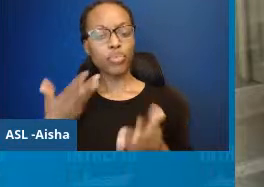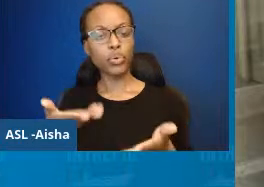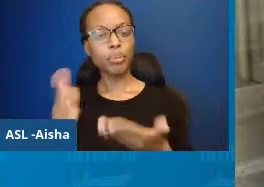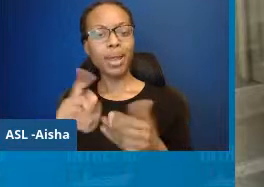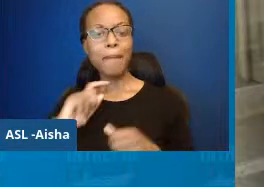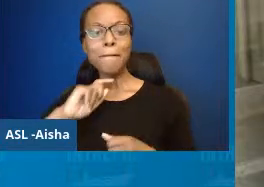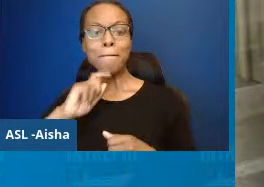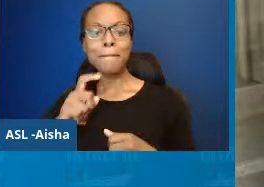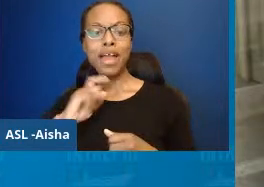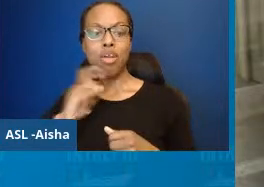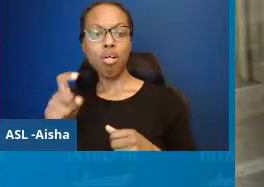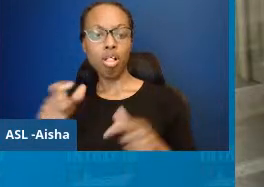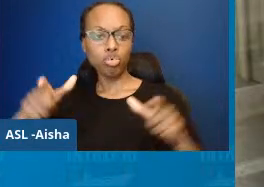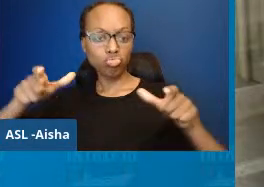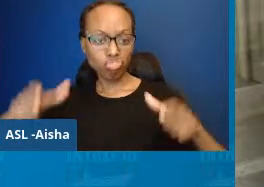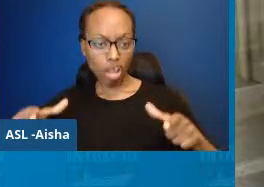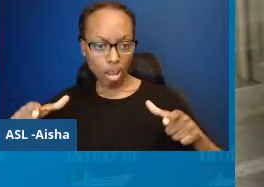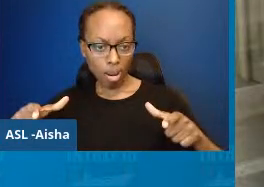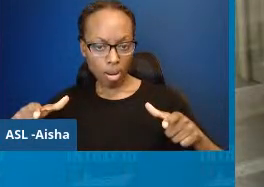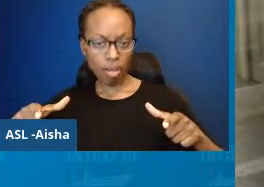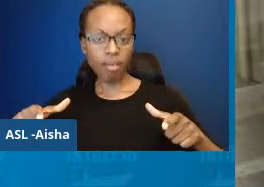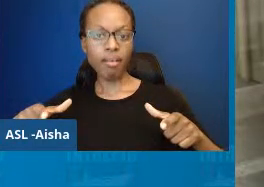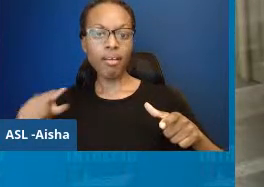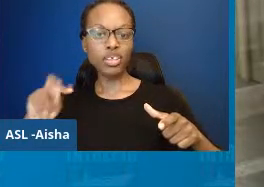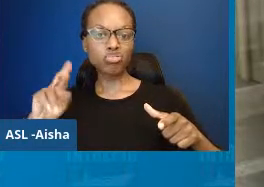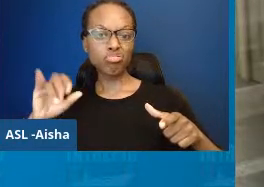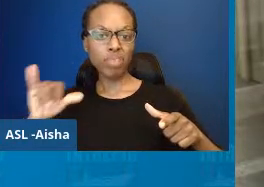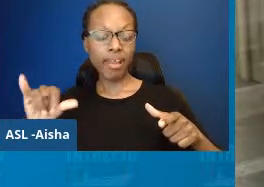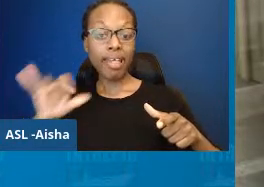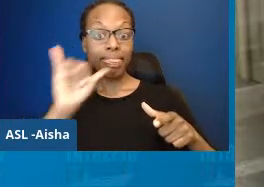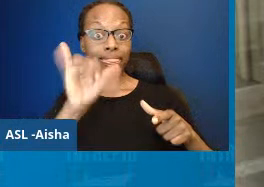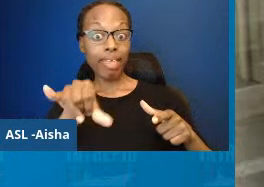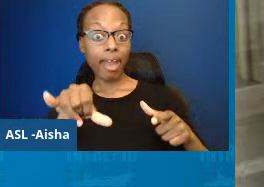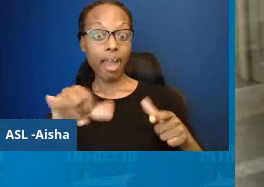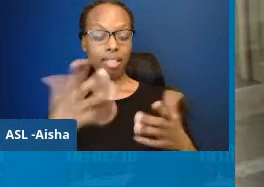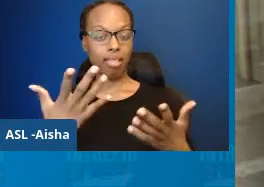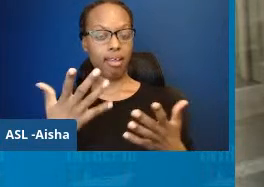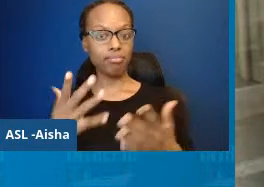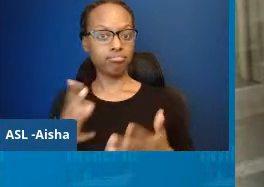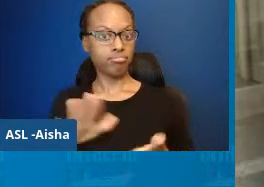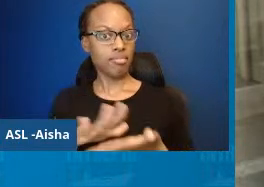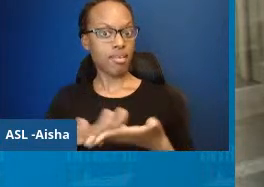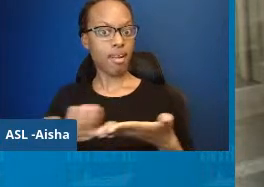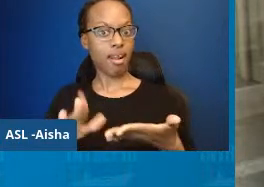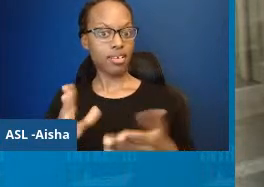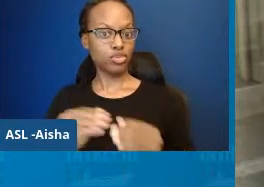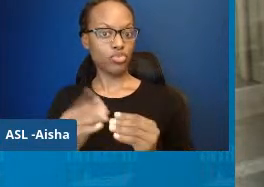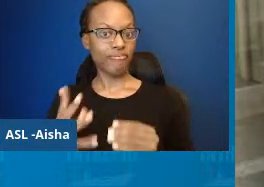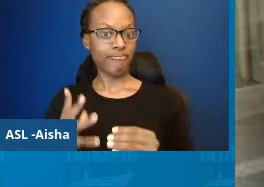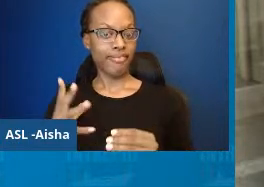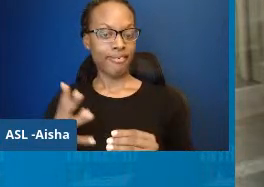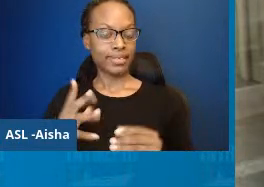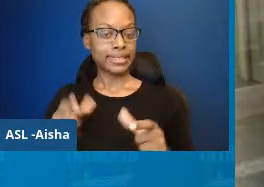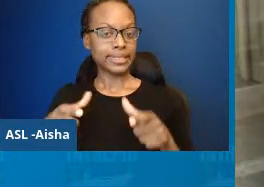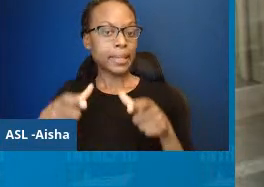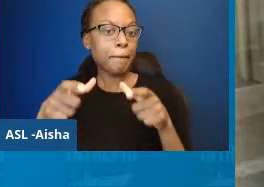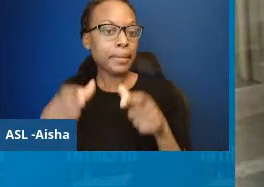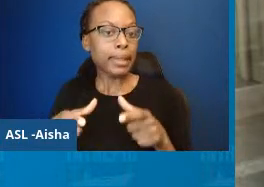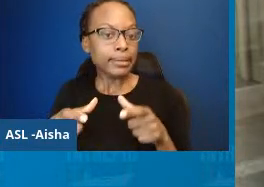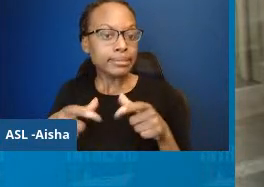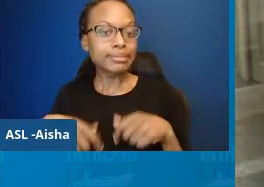now I'm seeing plates, china. So these are like ceramic, much fancier than what we were talking about